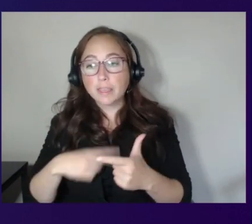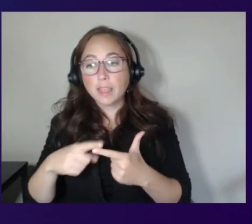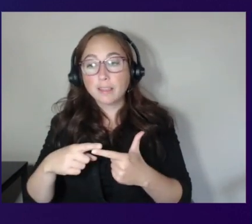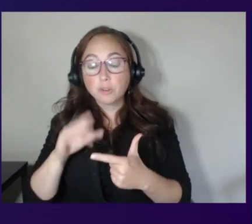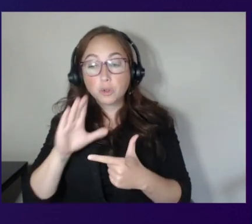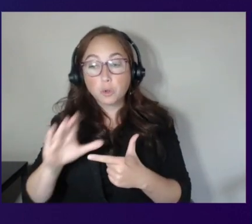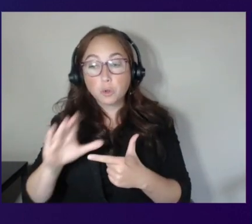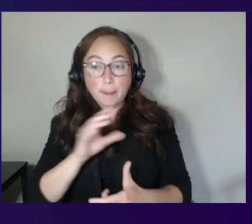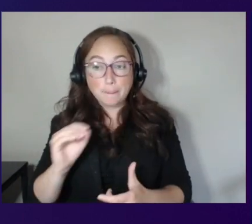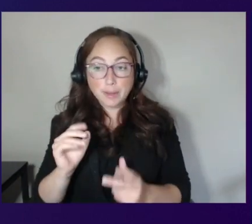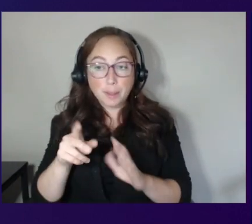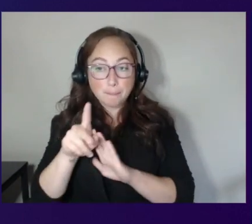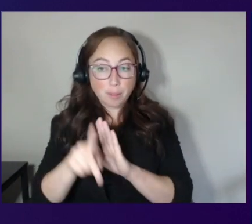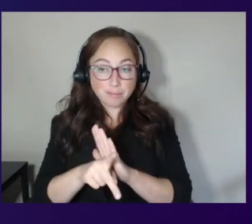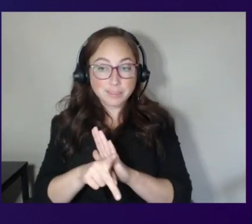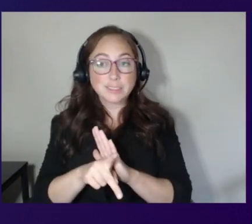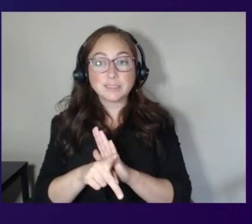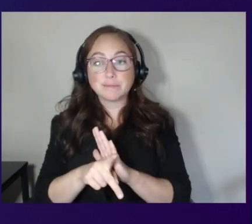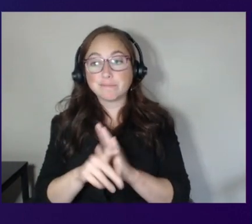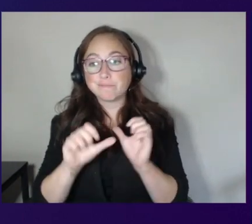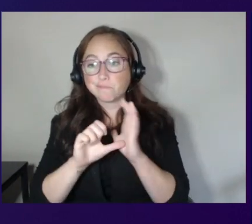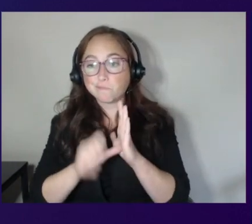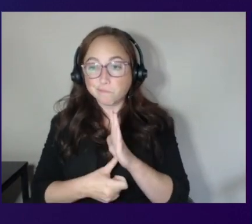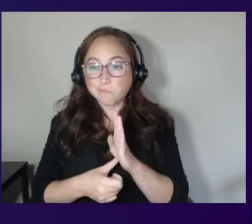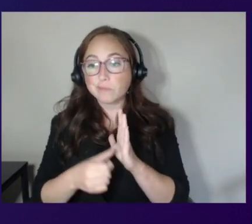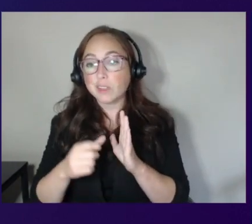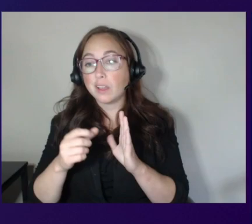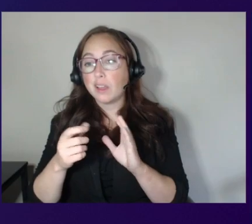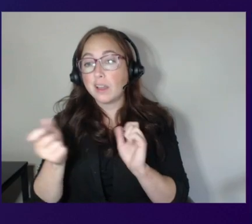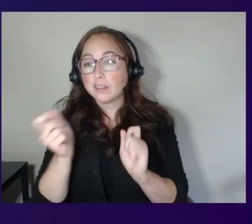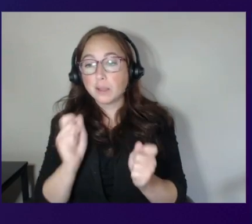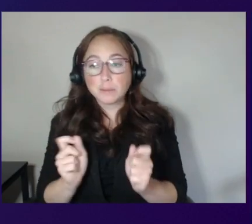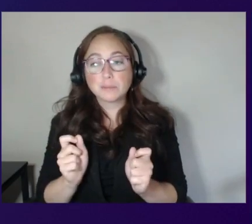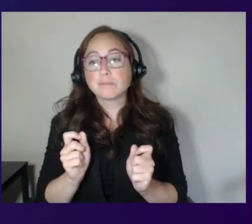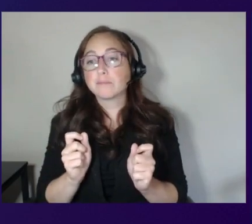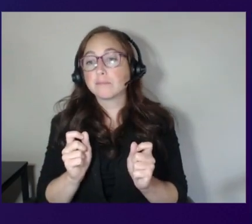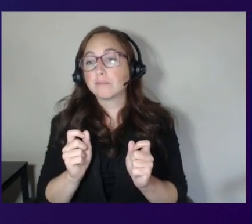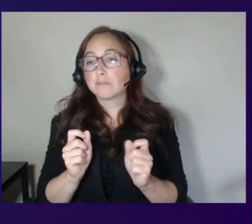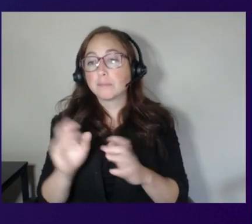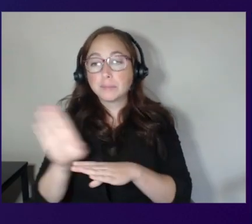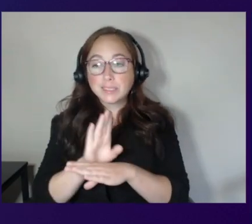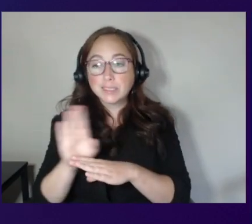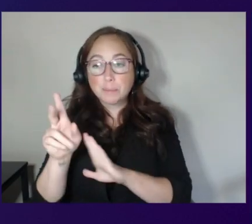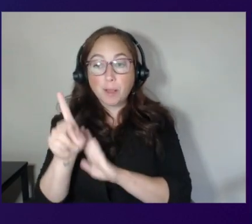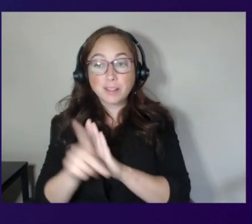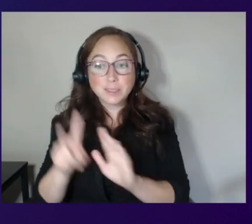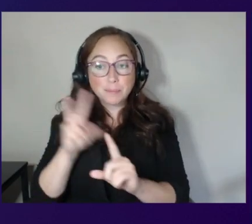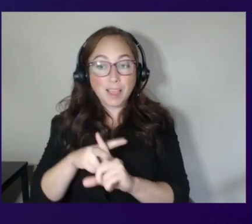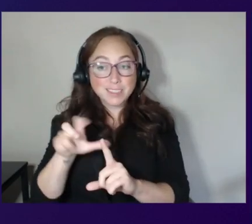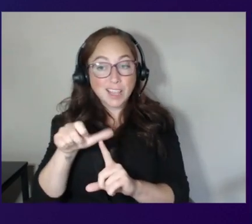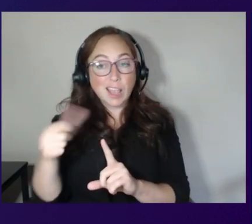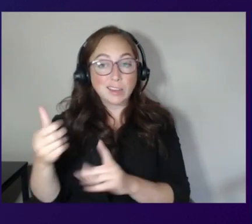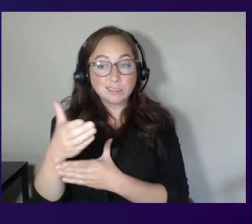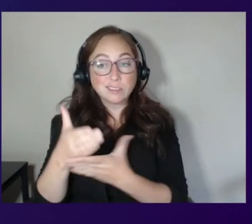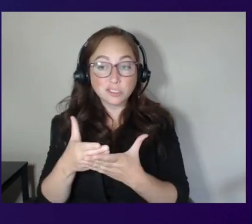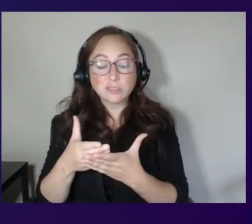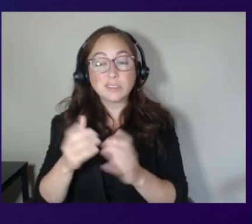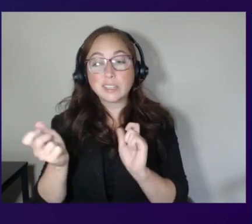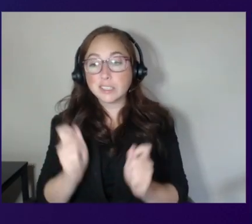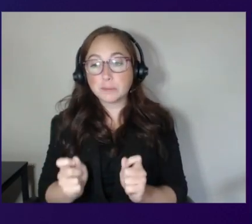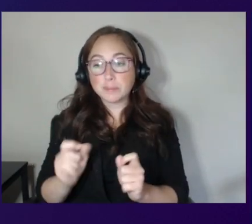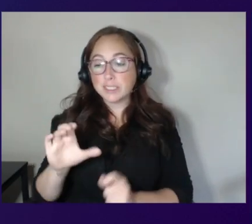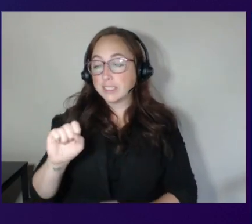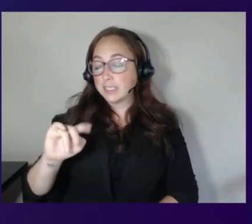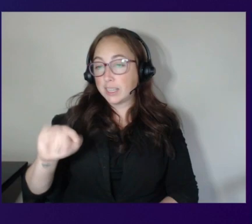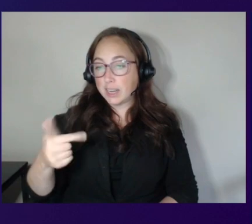policy enforcement. So custom enterprise policies applied to every session. Proxy settings, maybe all that. Something like that. What about